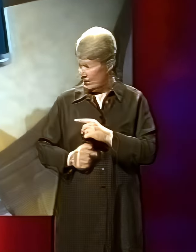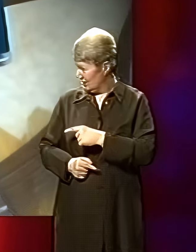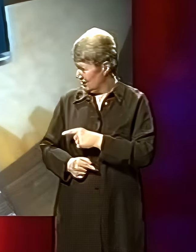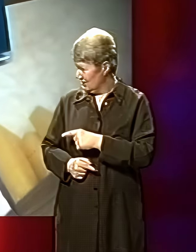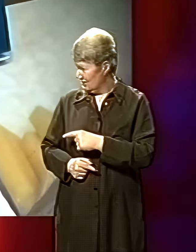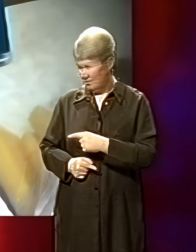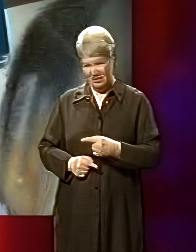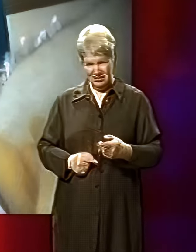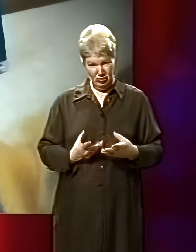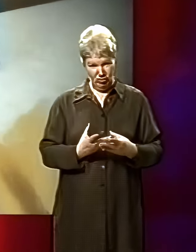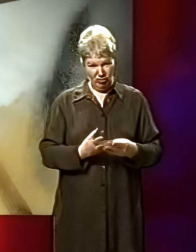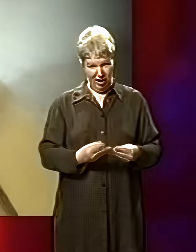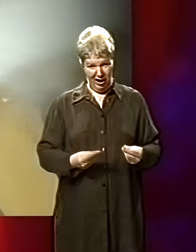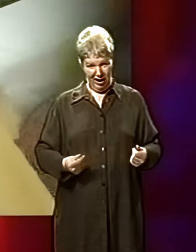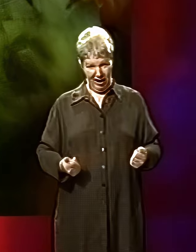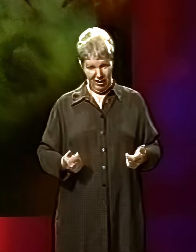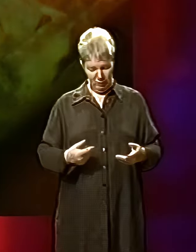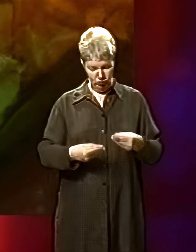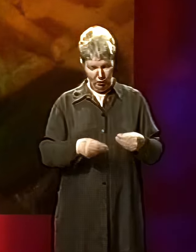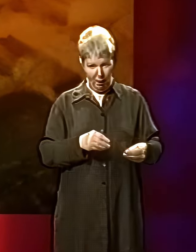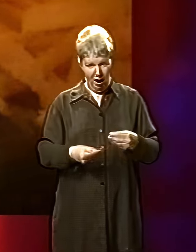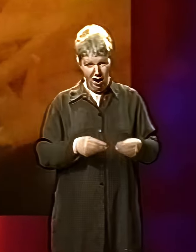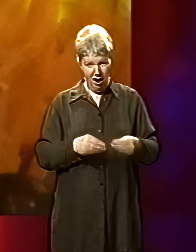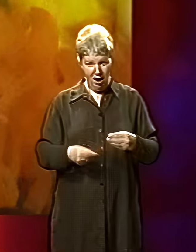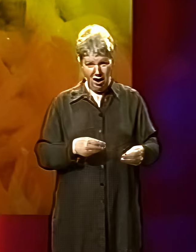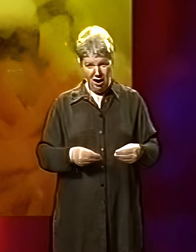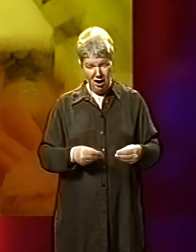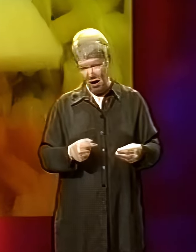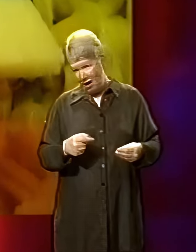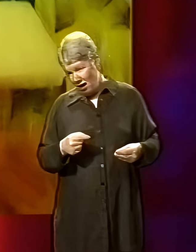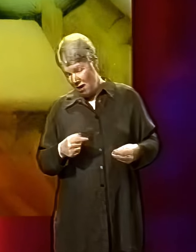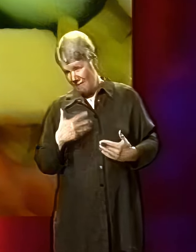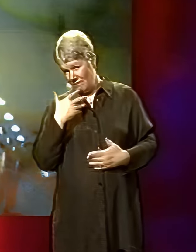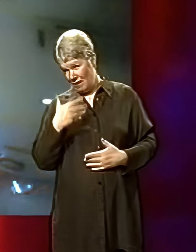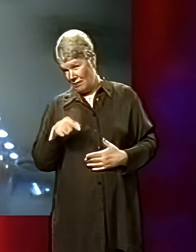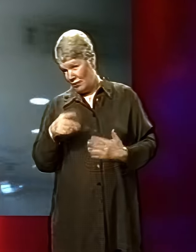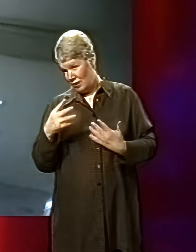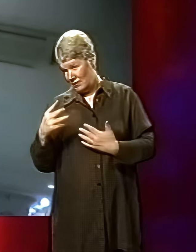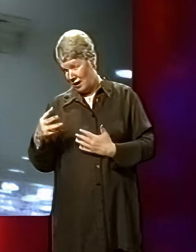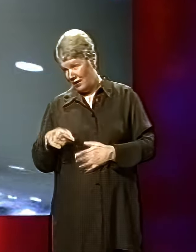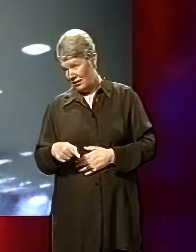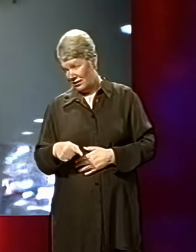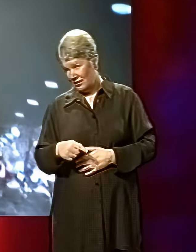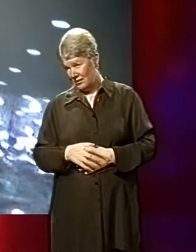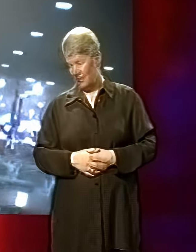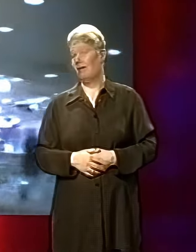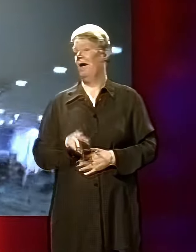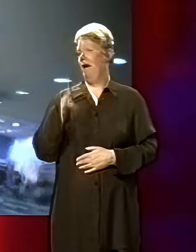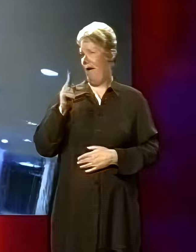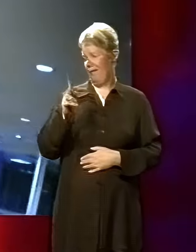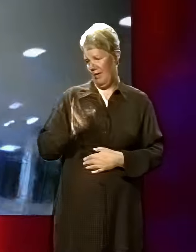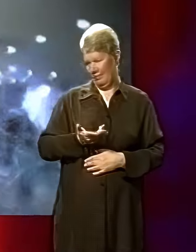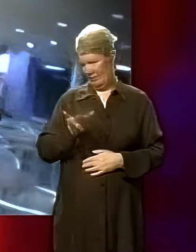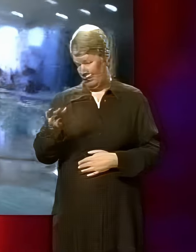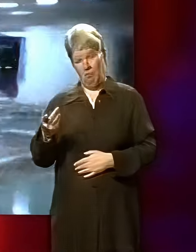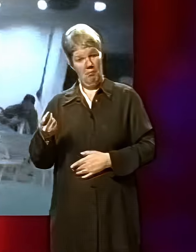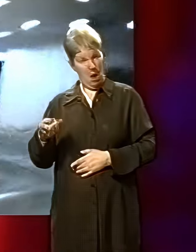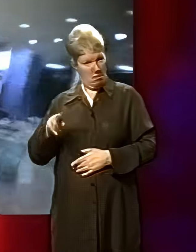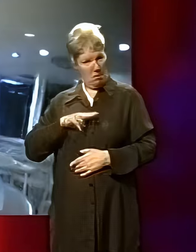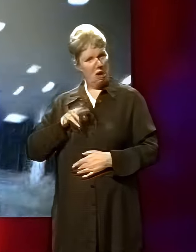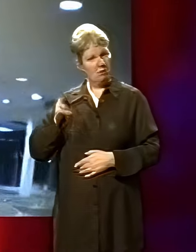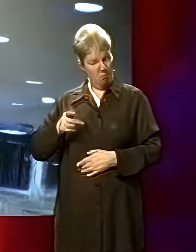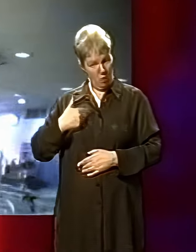display long enough to dry out and turn rubbery. And we paid £5.99 for this. Once again, the staff gave us a refund